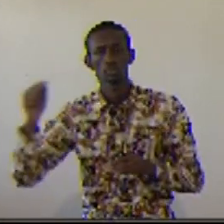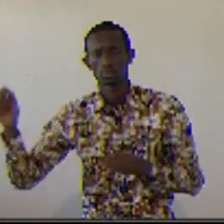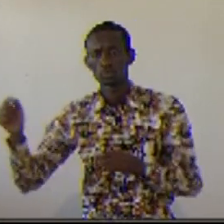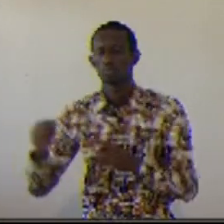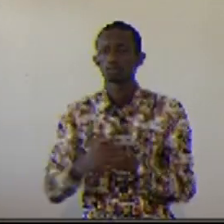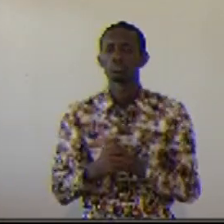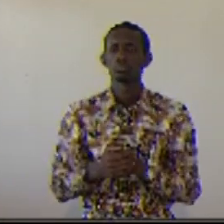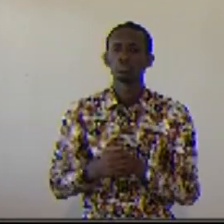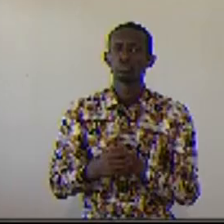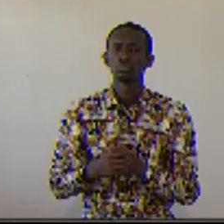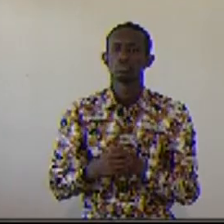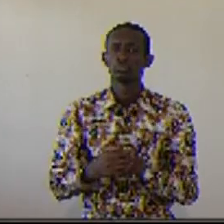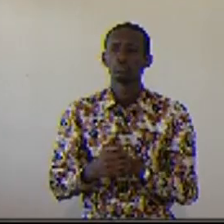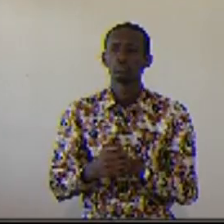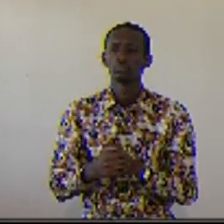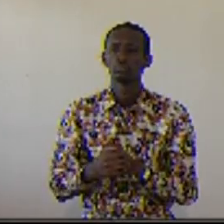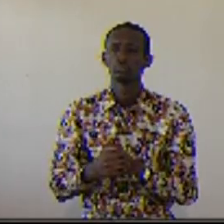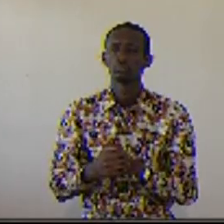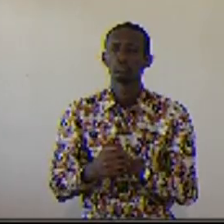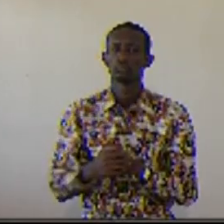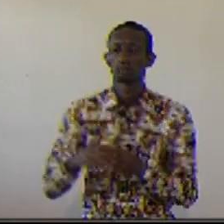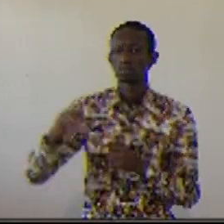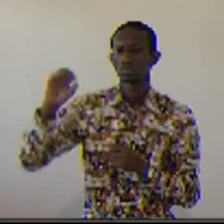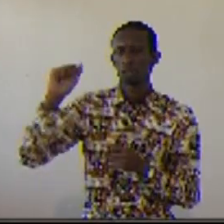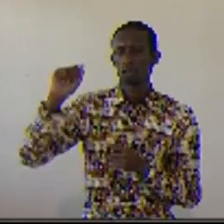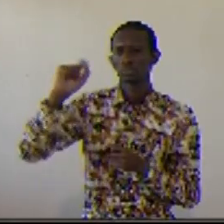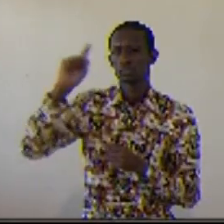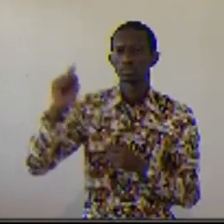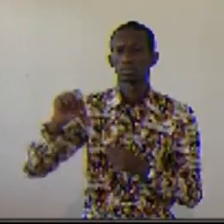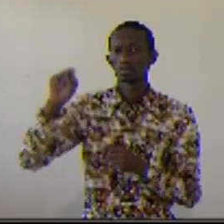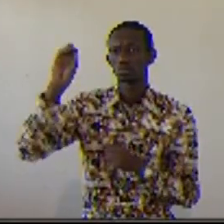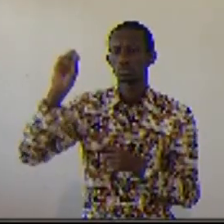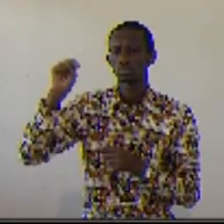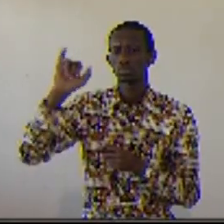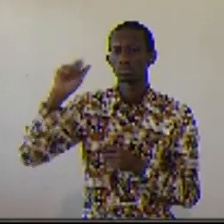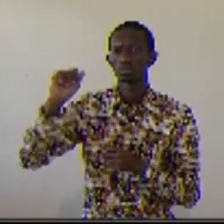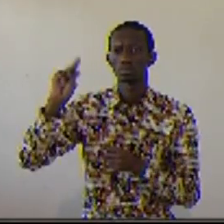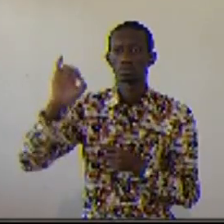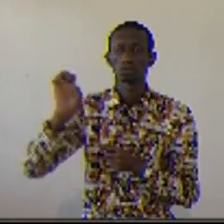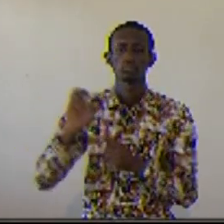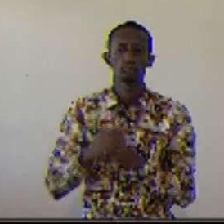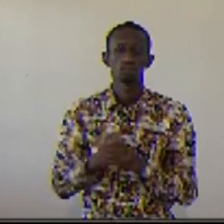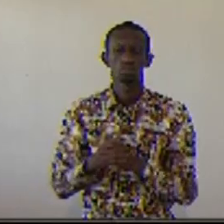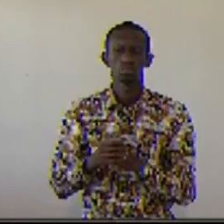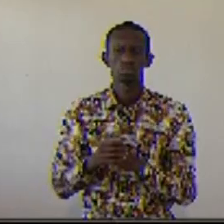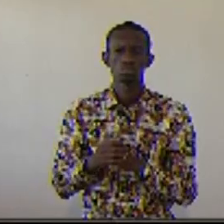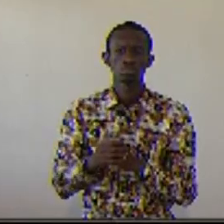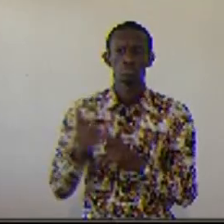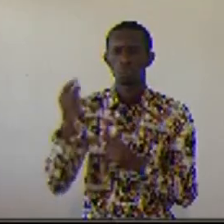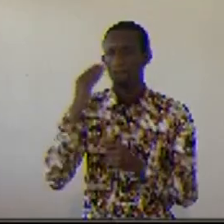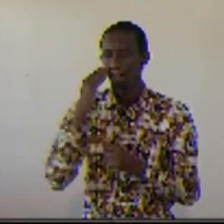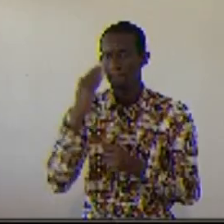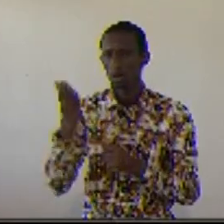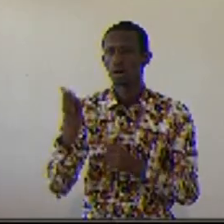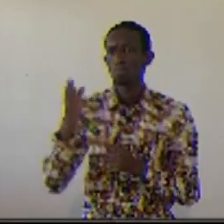one. The second one, from benzene diazonium salt. This is a benzene diazonium salt. But we look at these